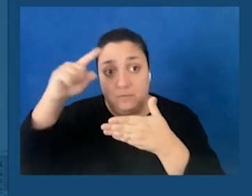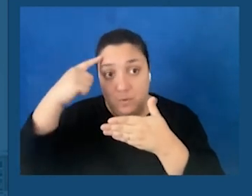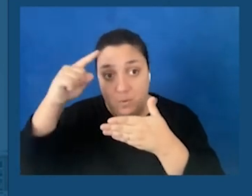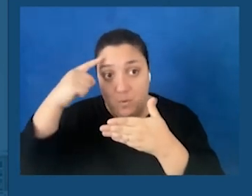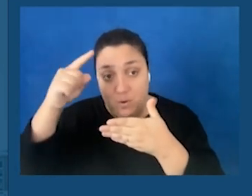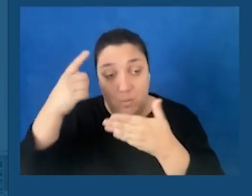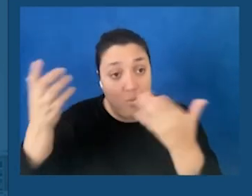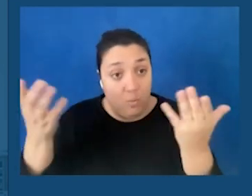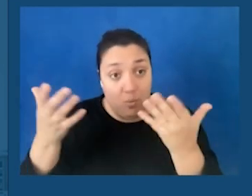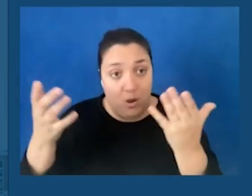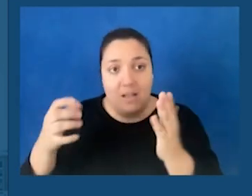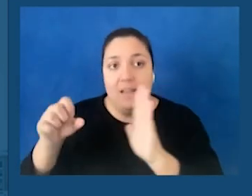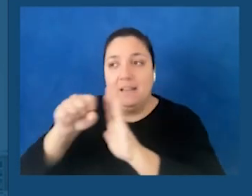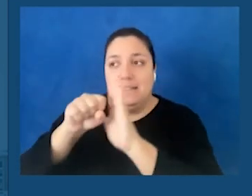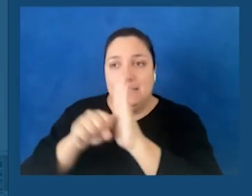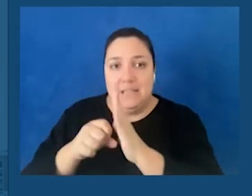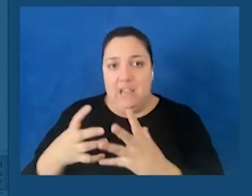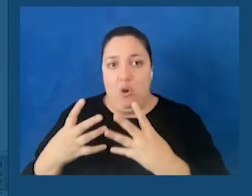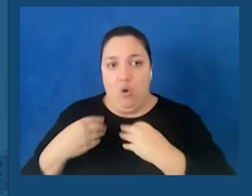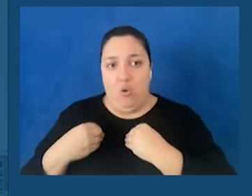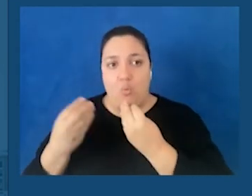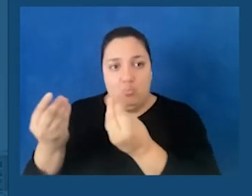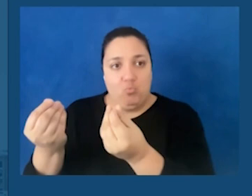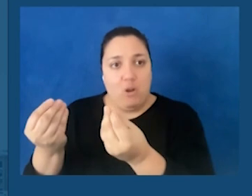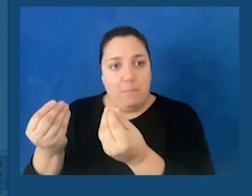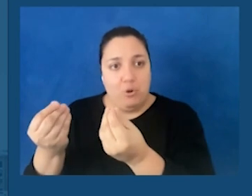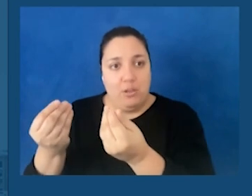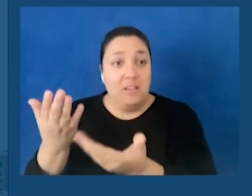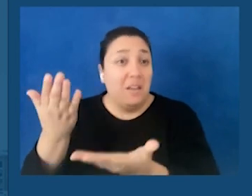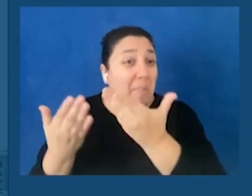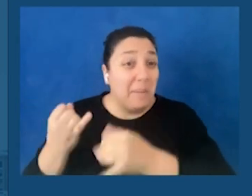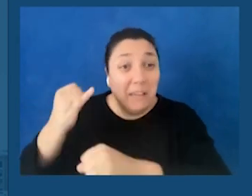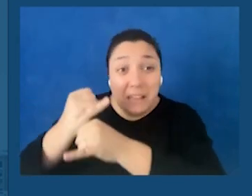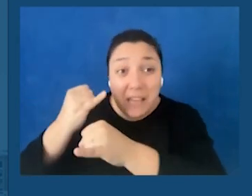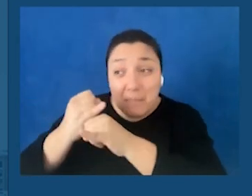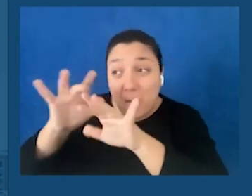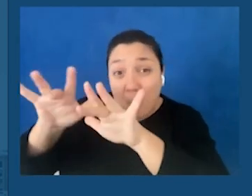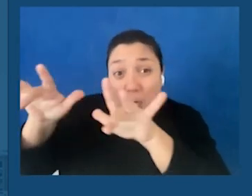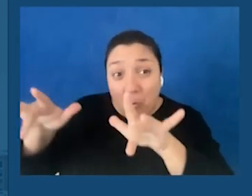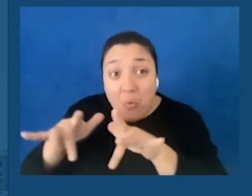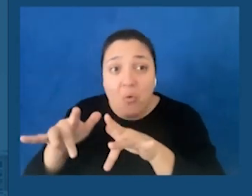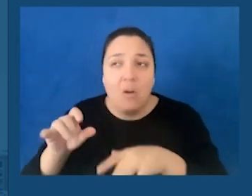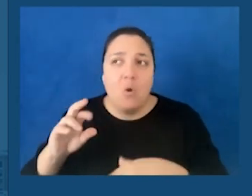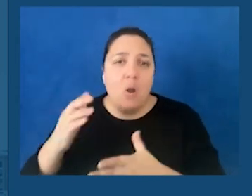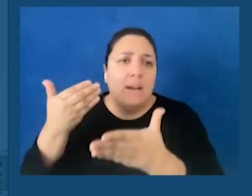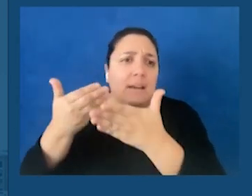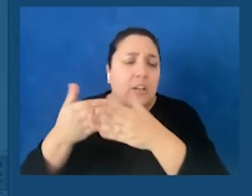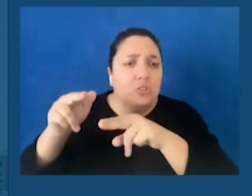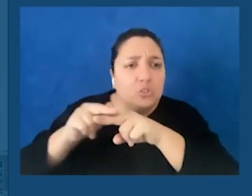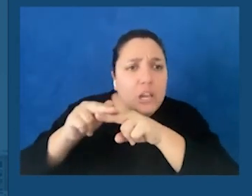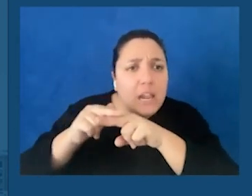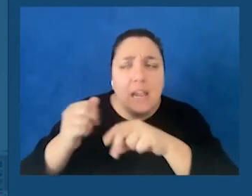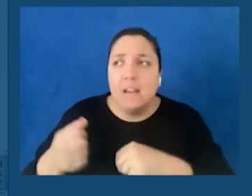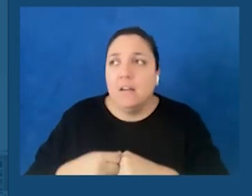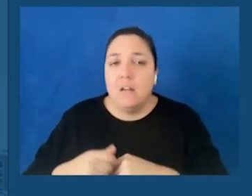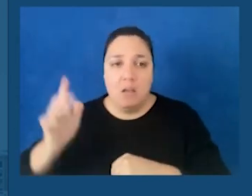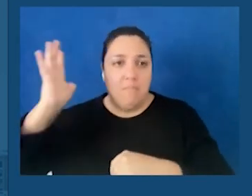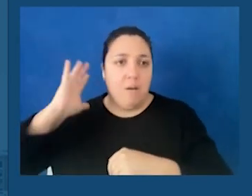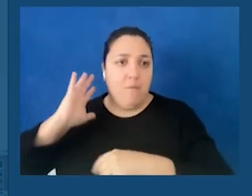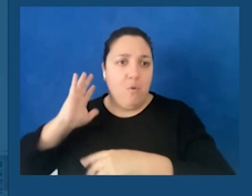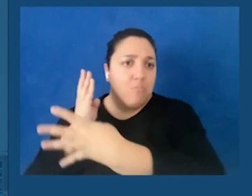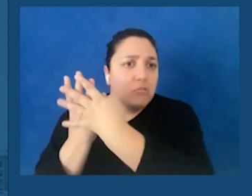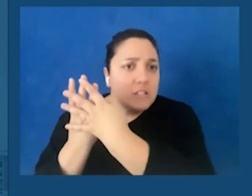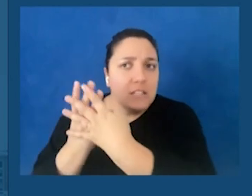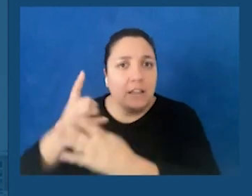in state-owned properties, you know, space on campuses or near train stations or former prisons and